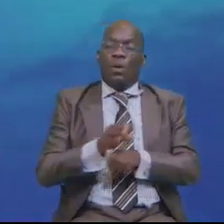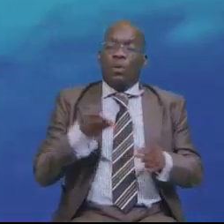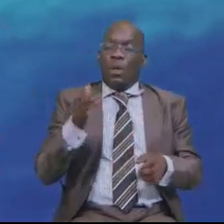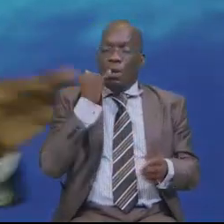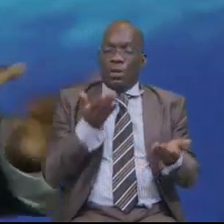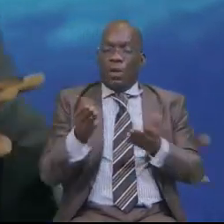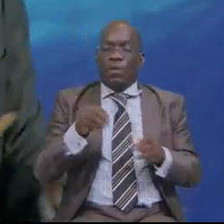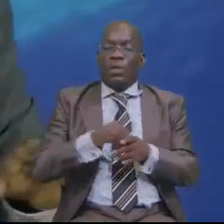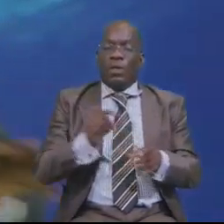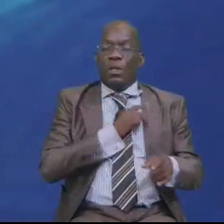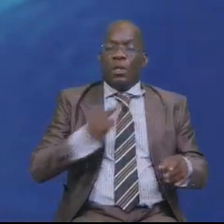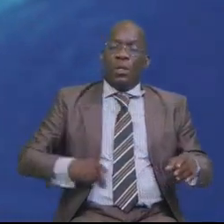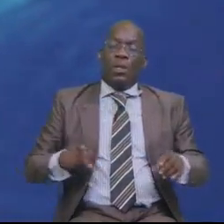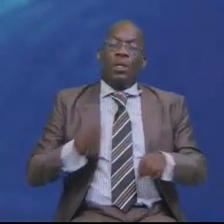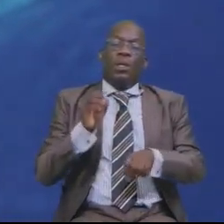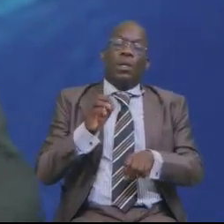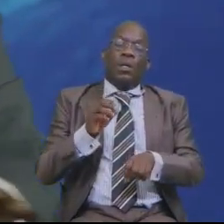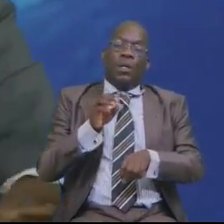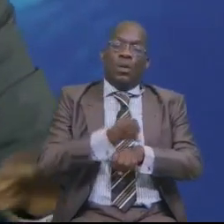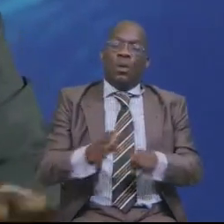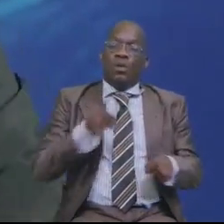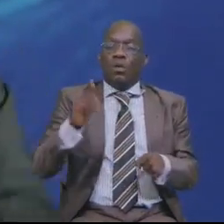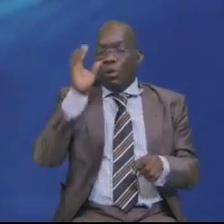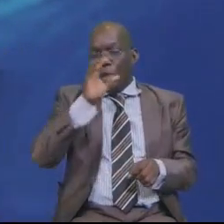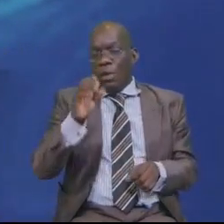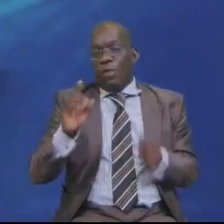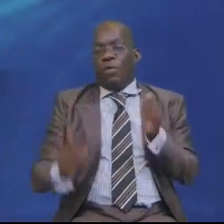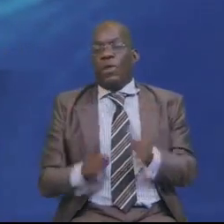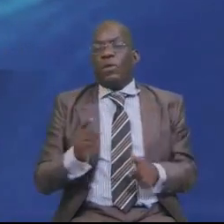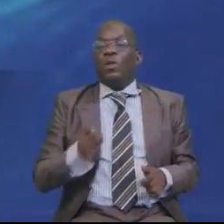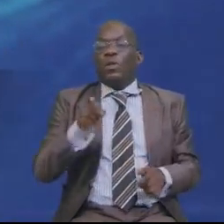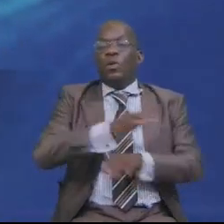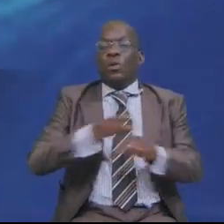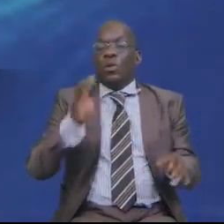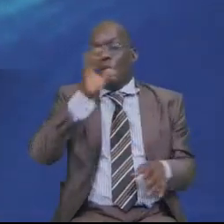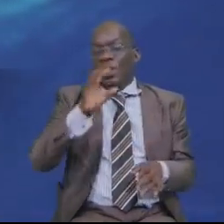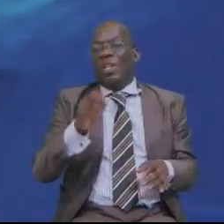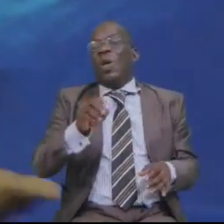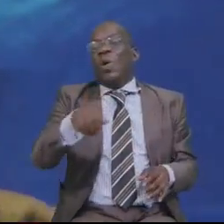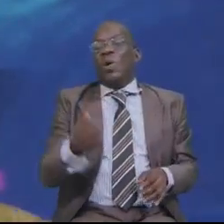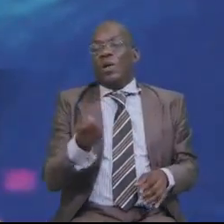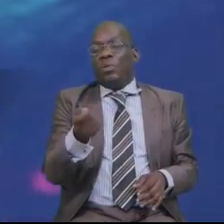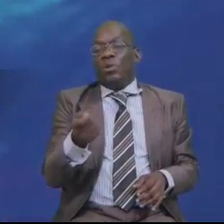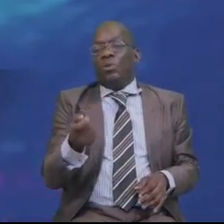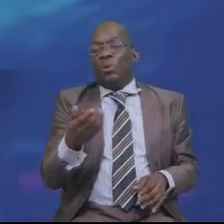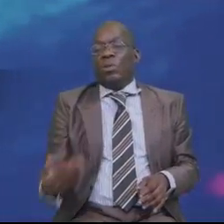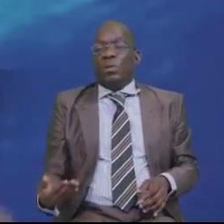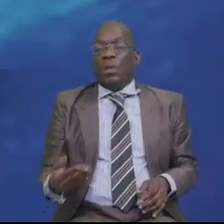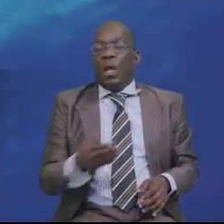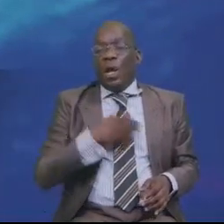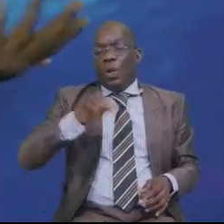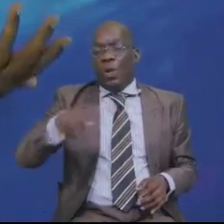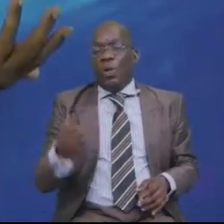seek first. You know, you are not seeking other little things and other blessings. And you are not